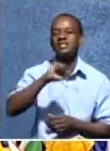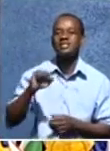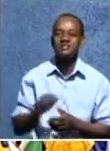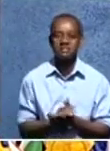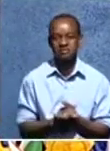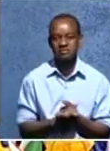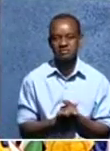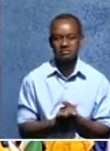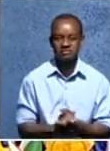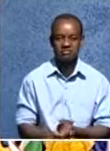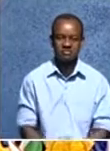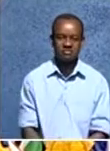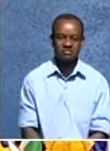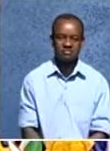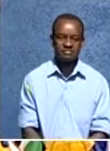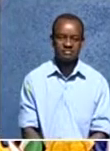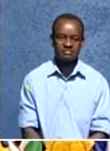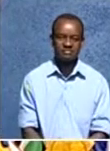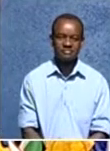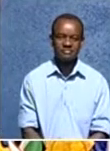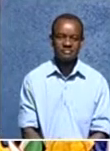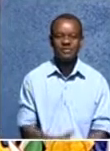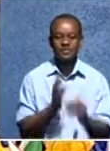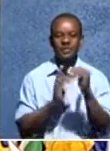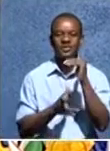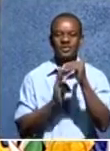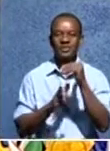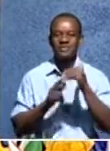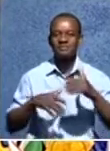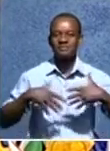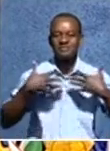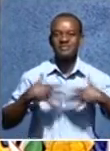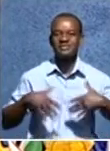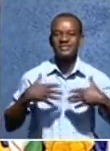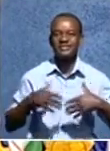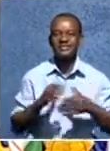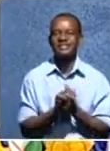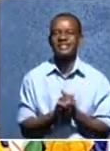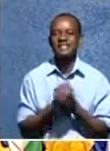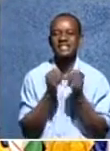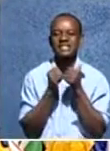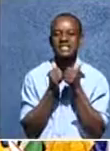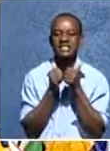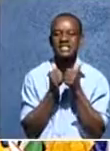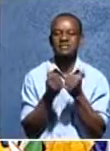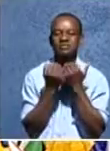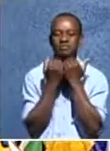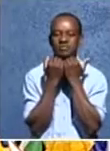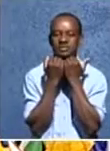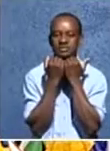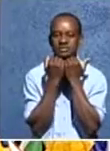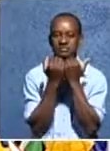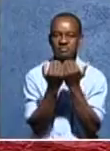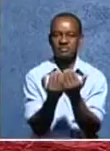tourism accommodation side of the tourism industry. It's something that, first of all, they have invested heavily in building brick and stone. They built lodges or